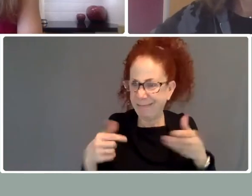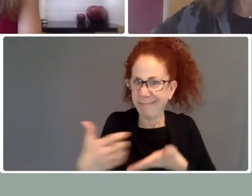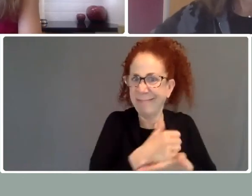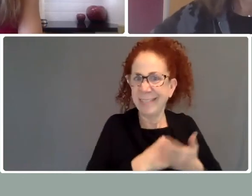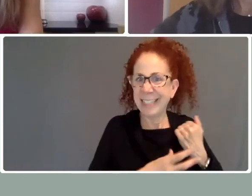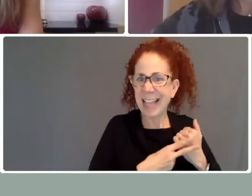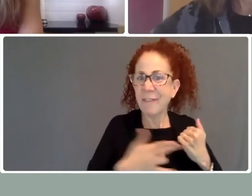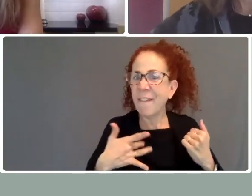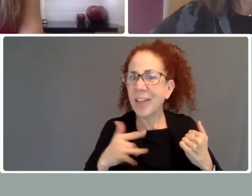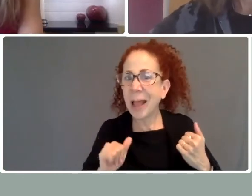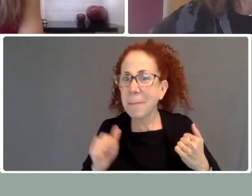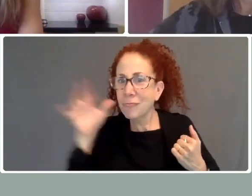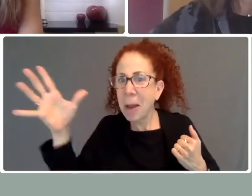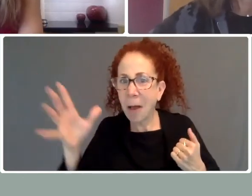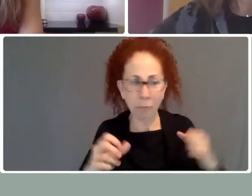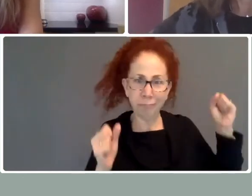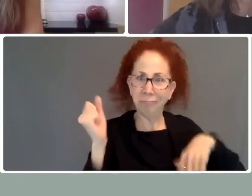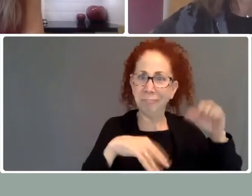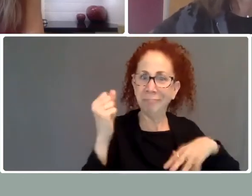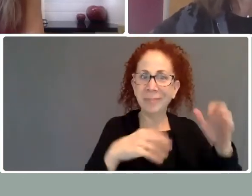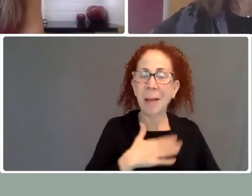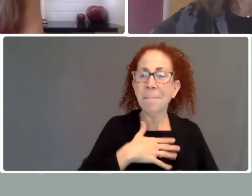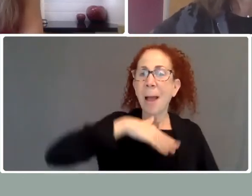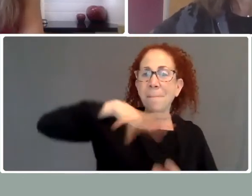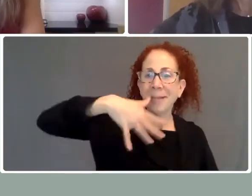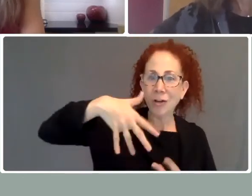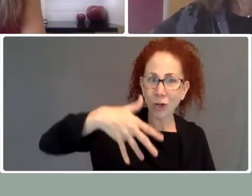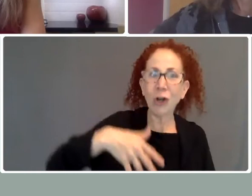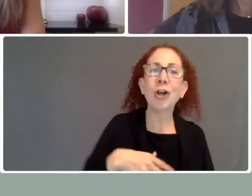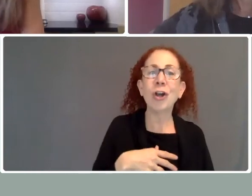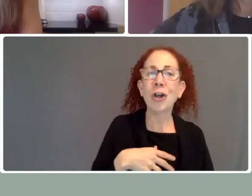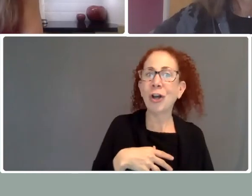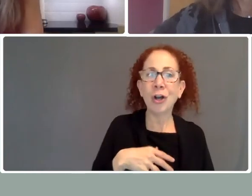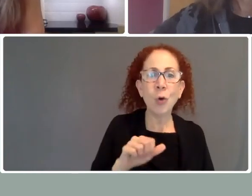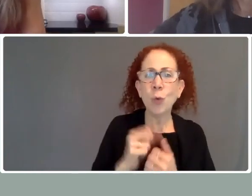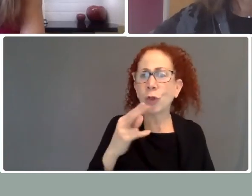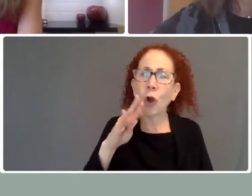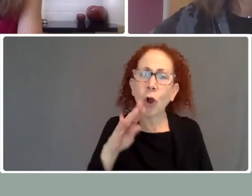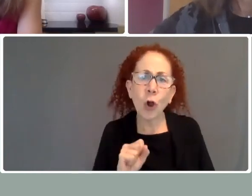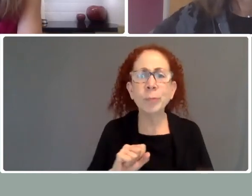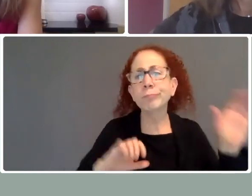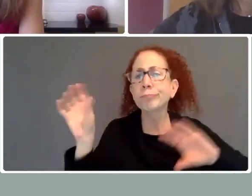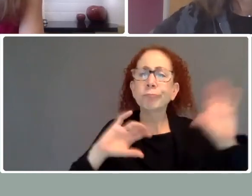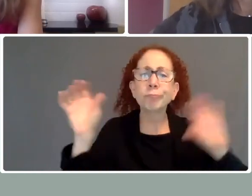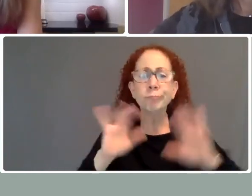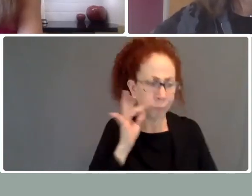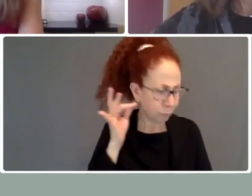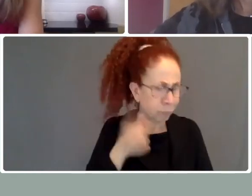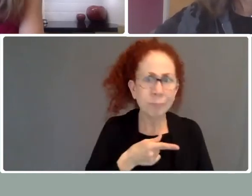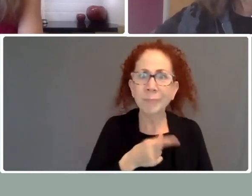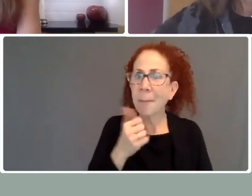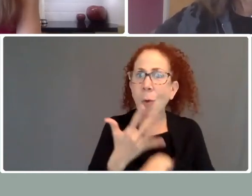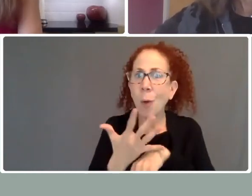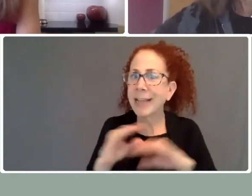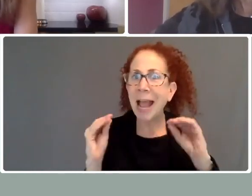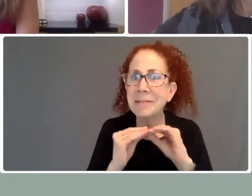awesome. And then I like put them into my blender or food processor with like herbs and spices. And I was like, oh my gosh, now I'm not wasting this.